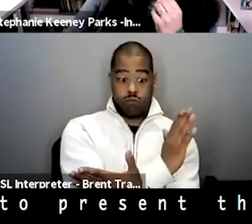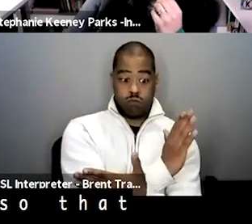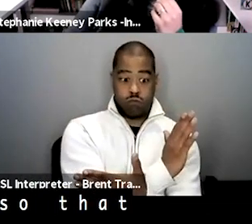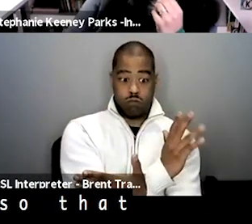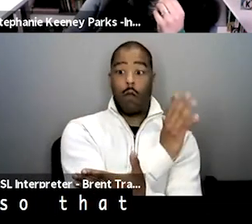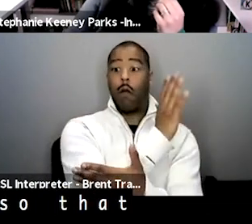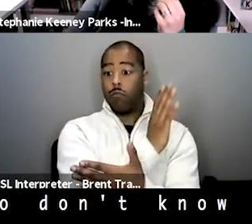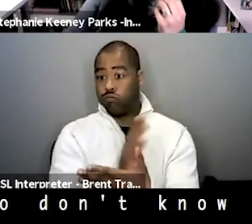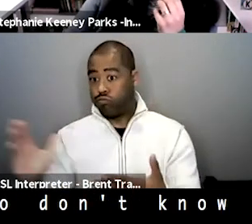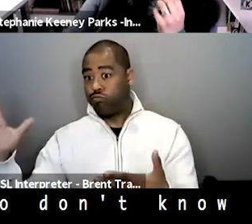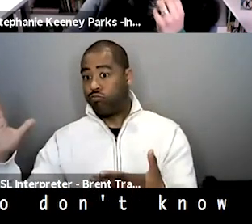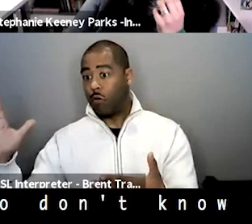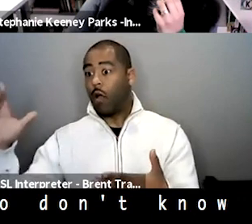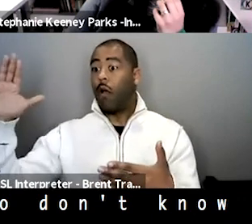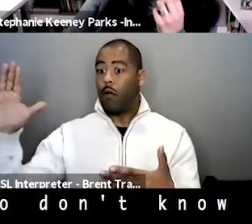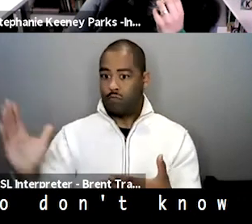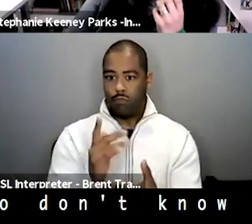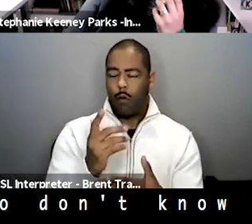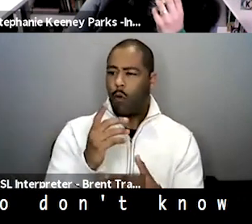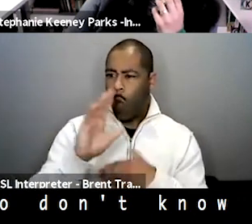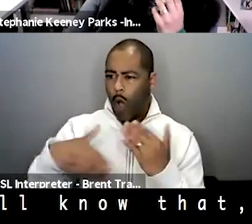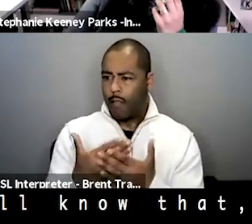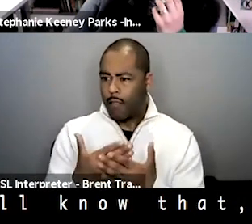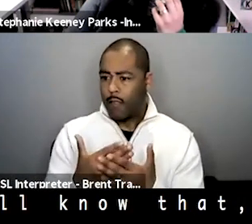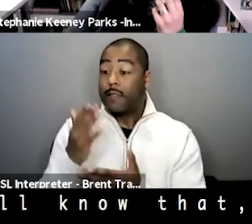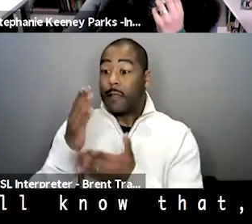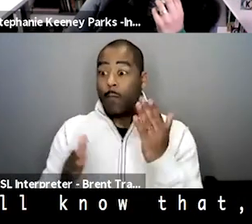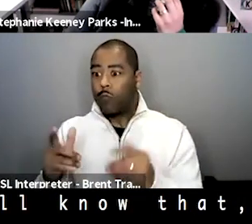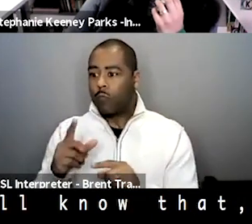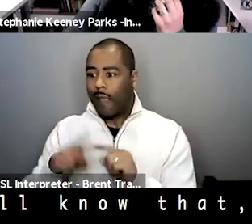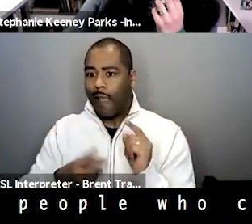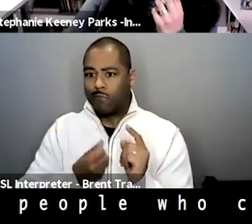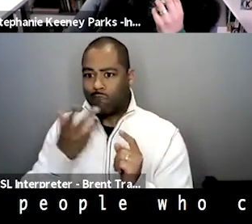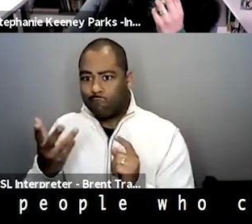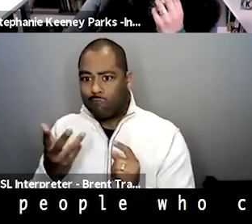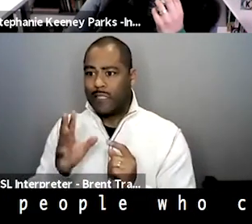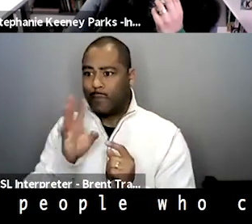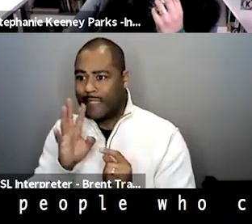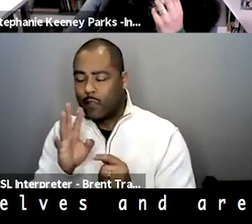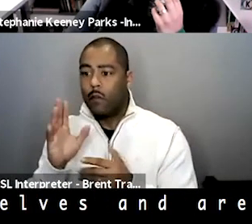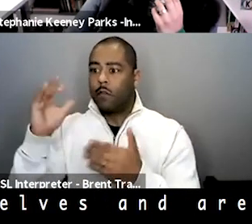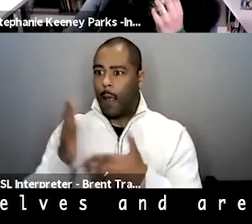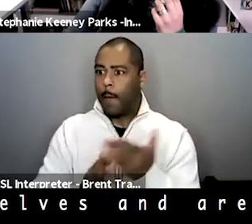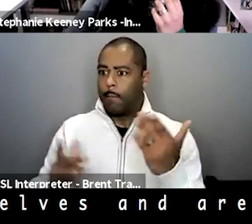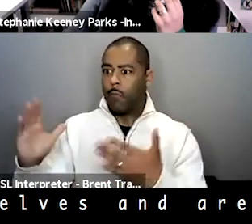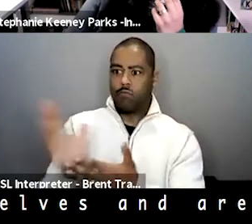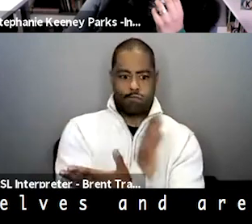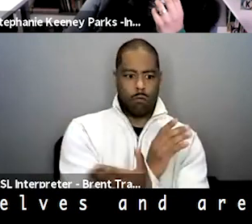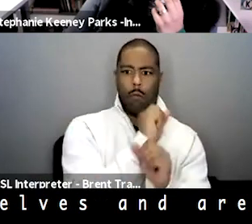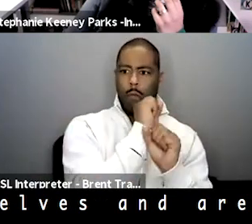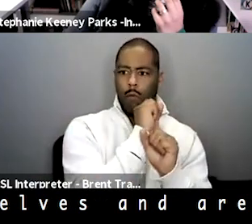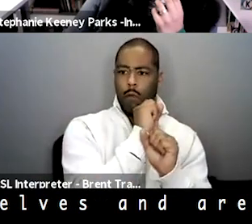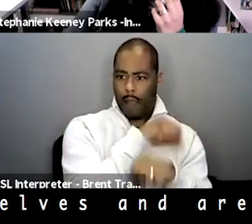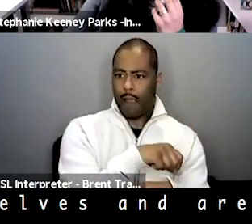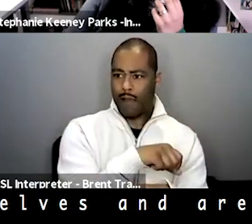the entire spectrum so that, you know, people who don't know about autism will know that, you know, yes, there are people who can speak